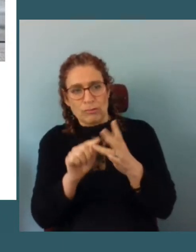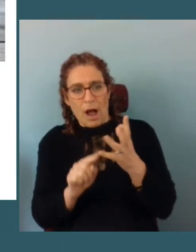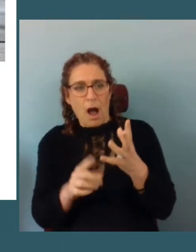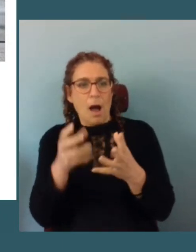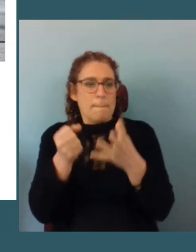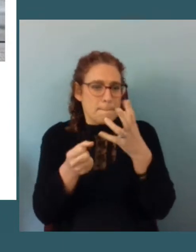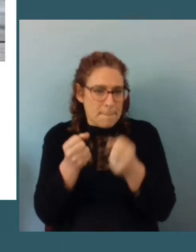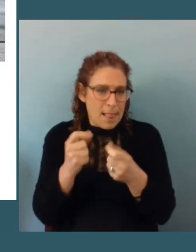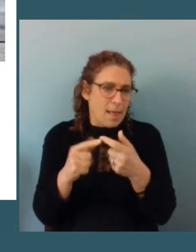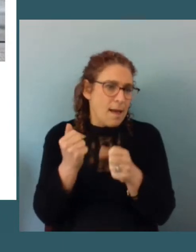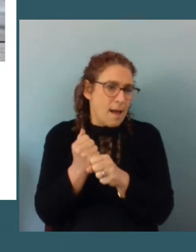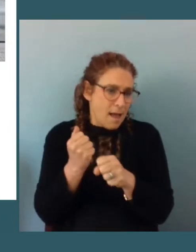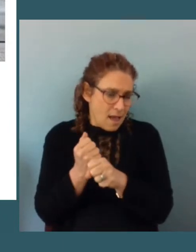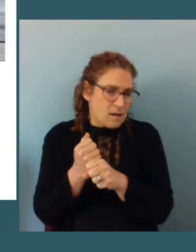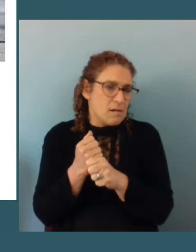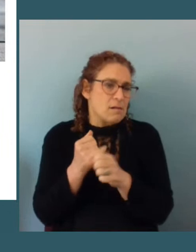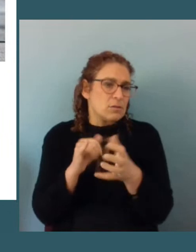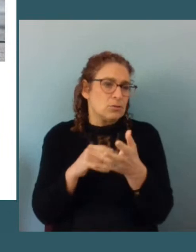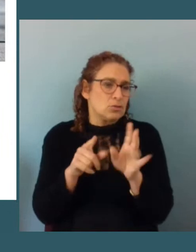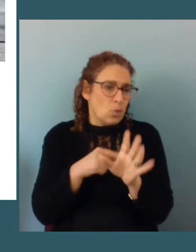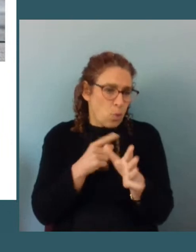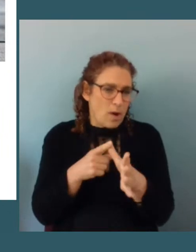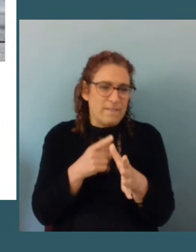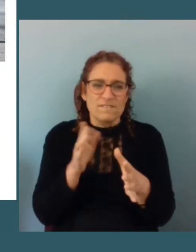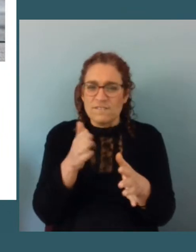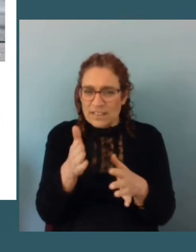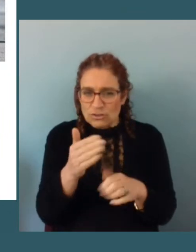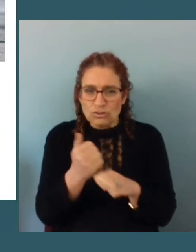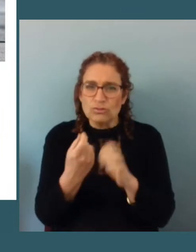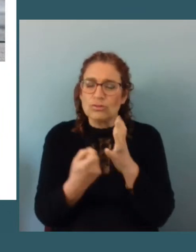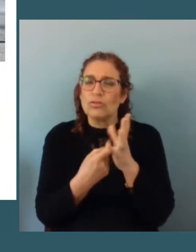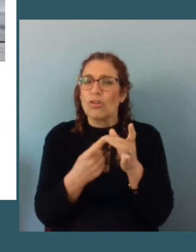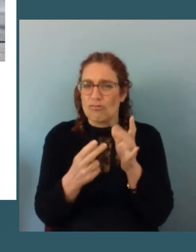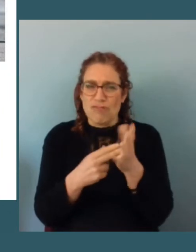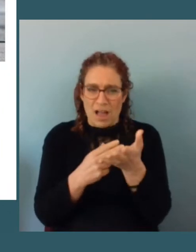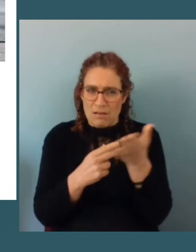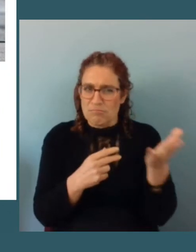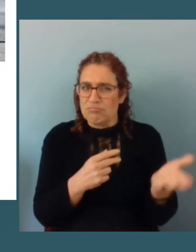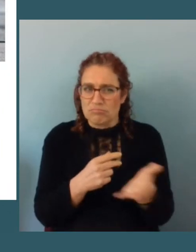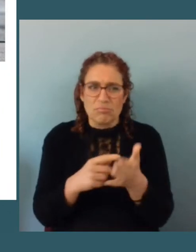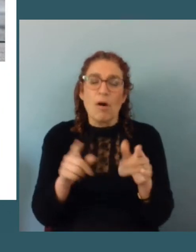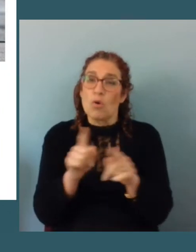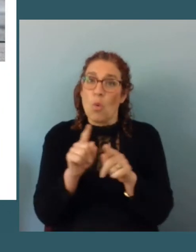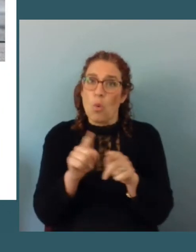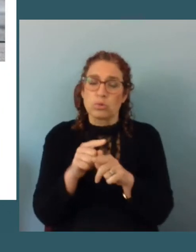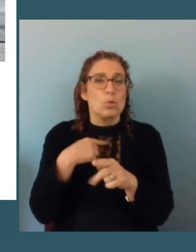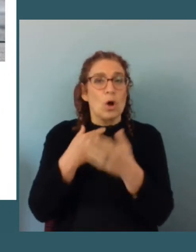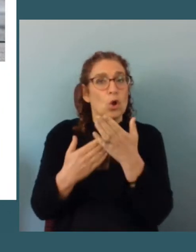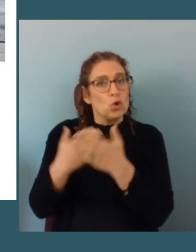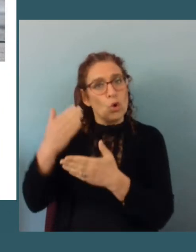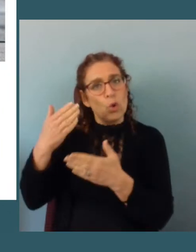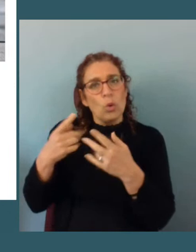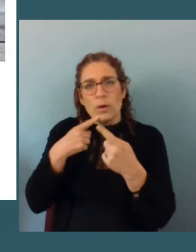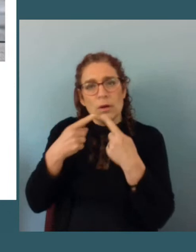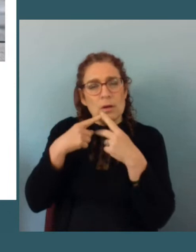soya, fish, and grains. And obviously we've got that new data as well from the UK that we're seeing other triggers. That fruit and vegetables is